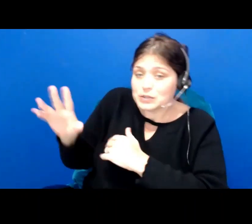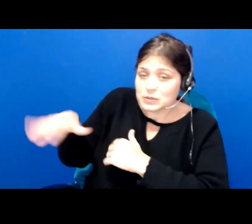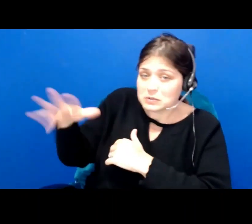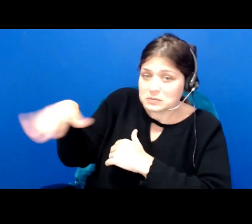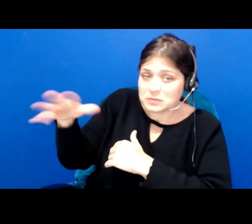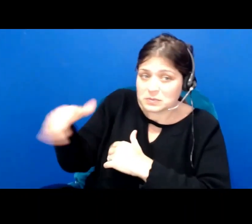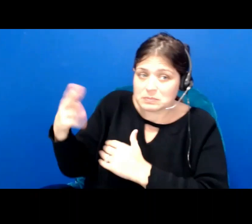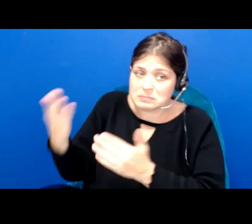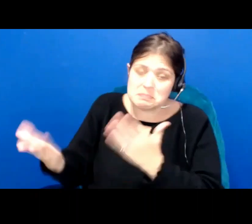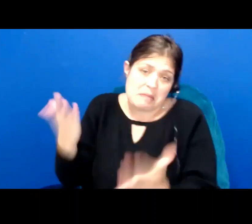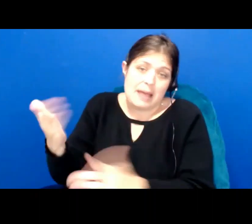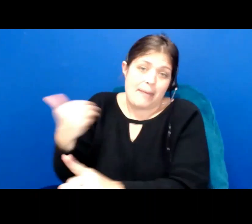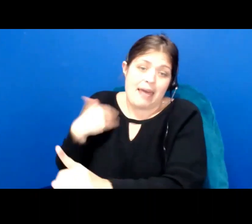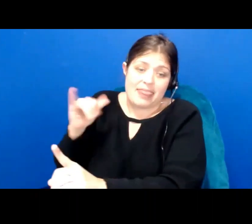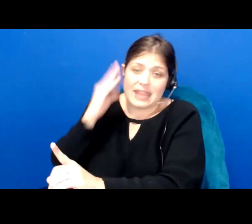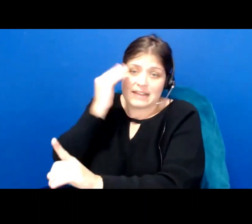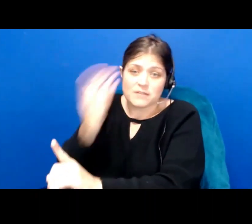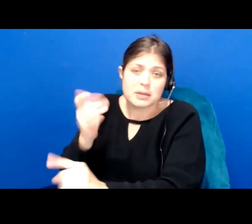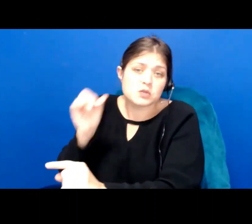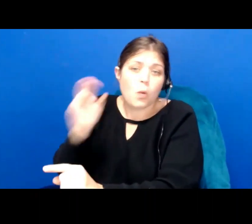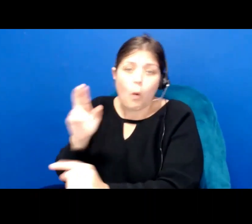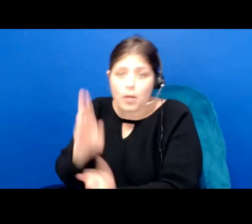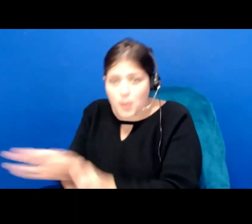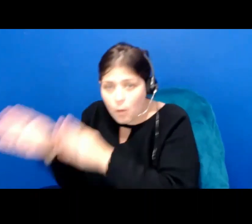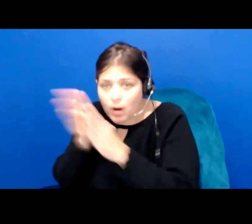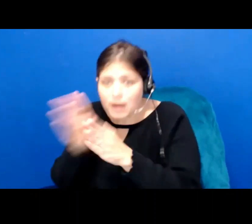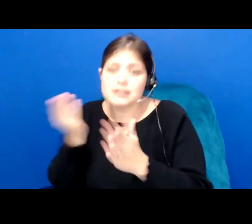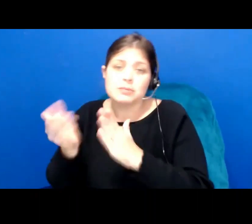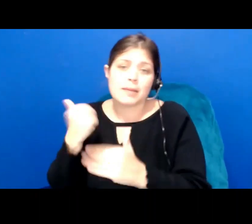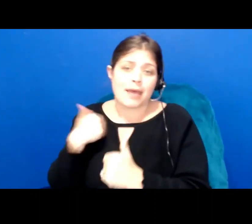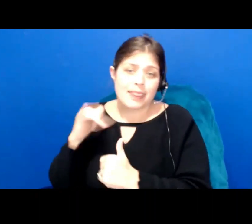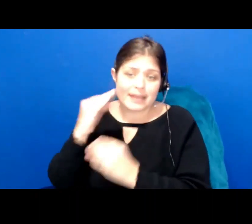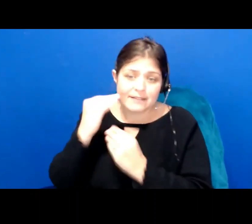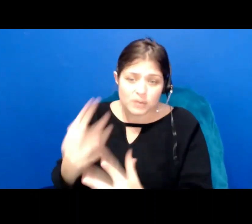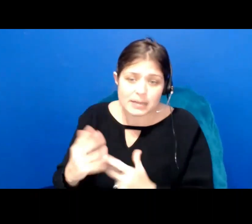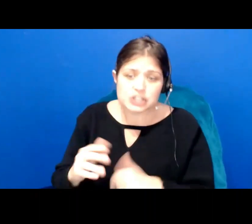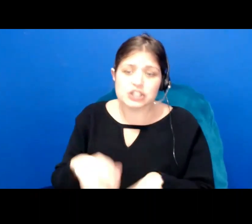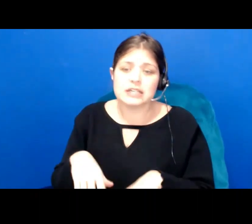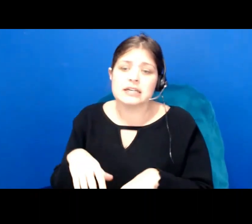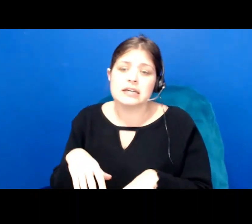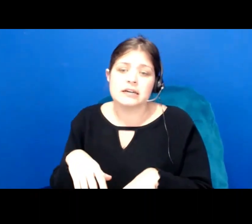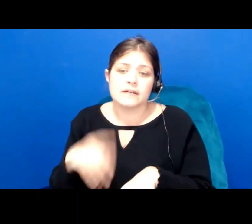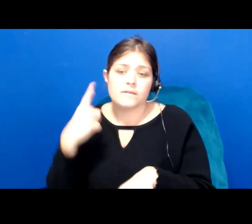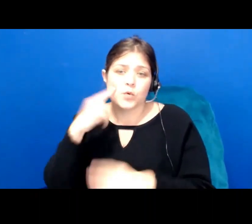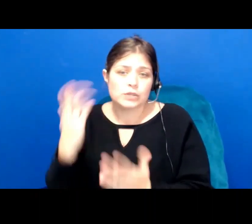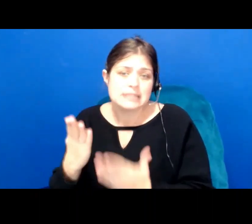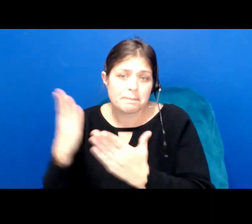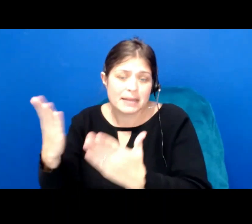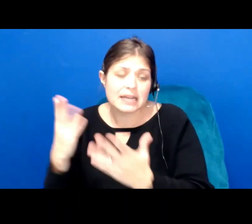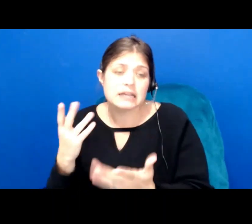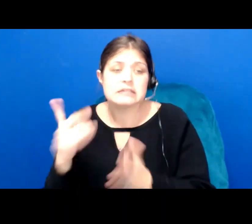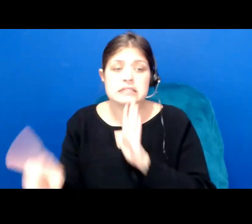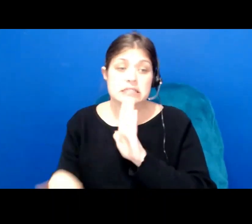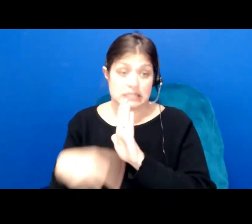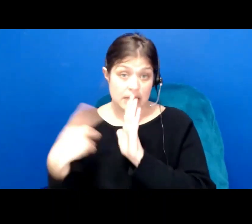might have had that information, or the organizer might have had that information on submitting. Sometimes the